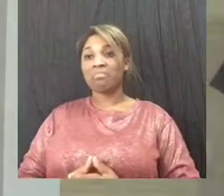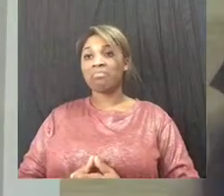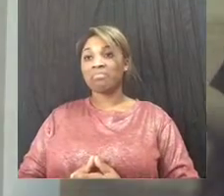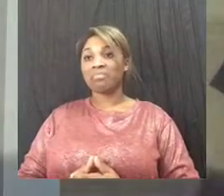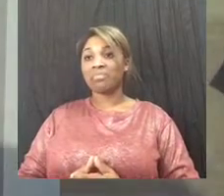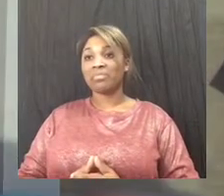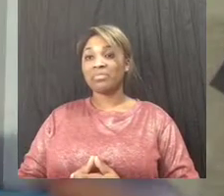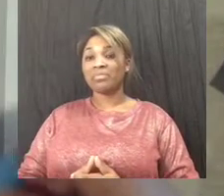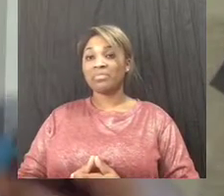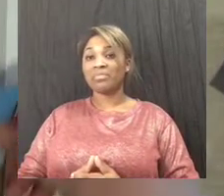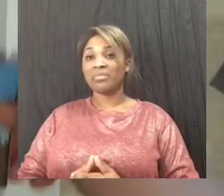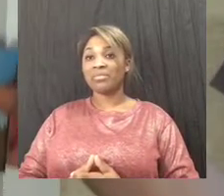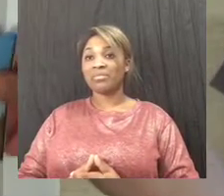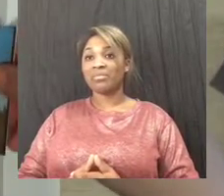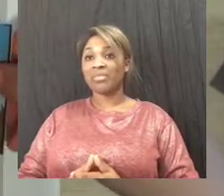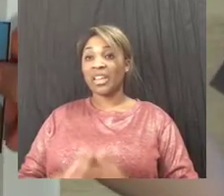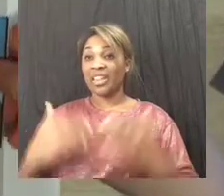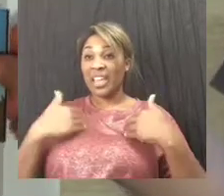They followed